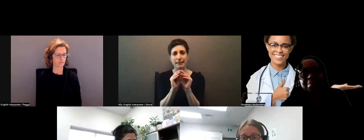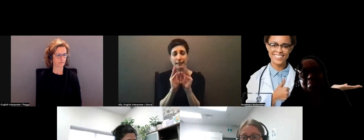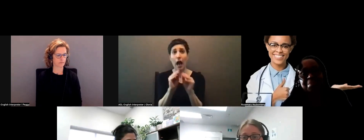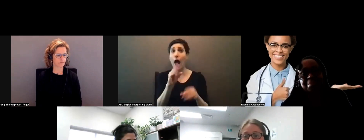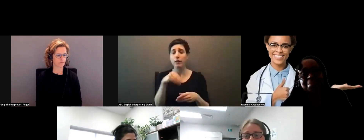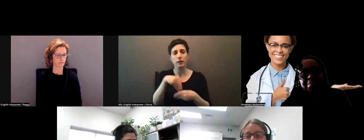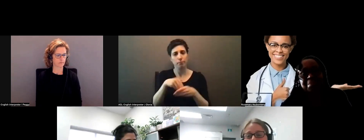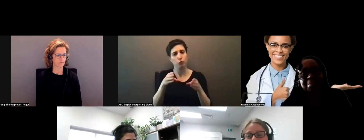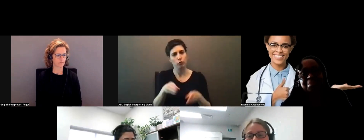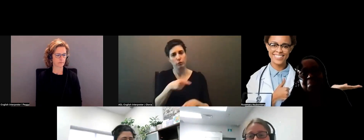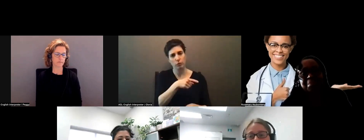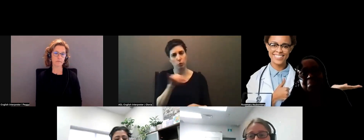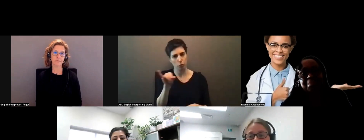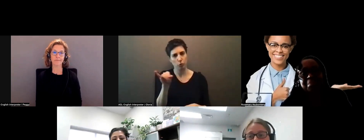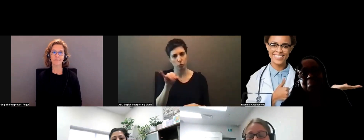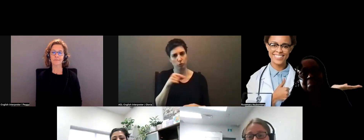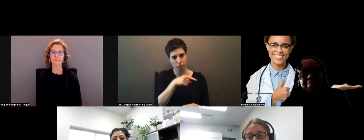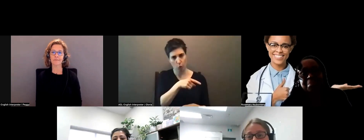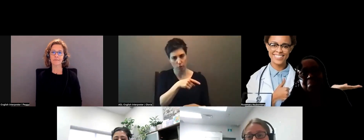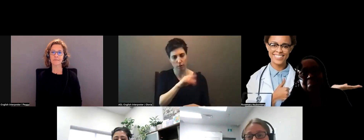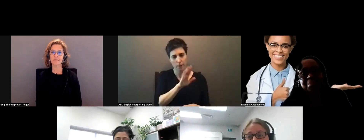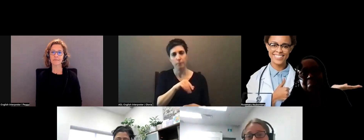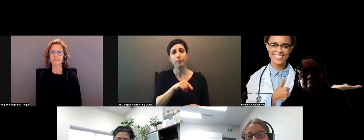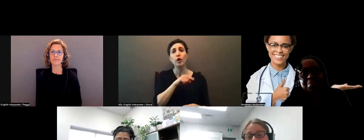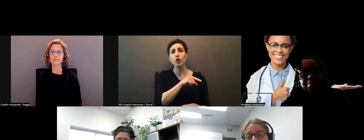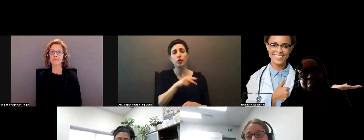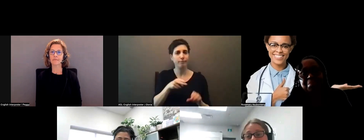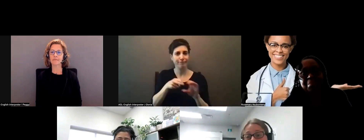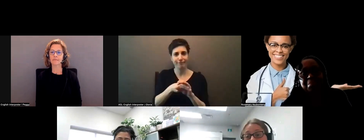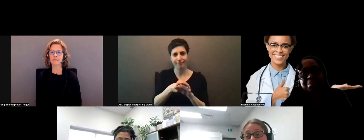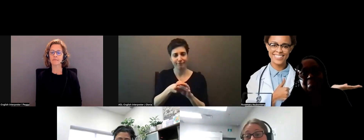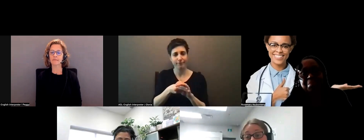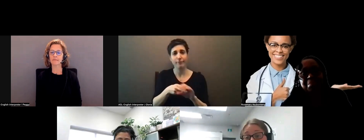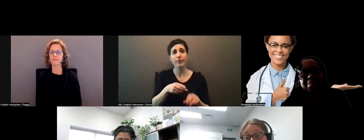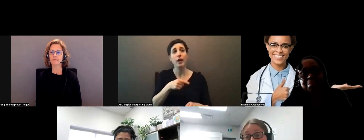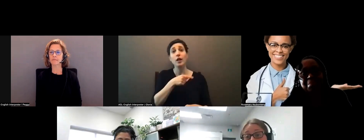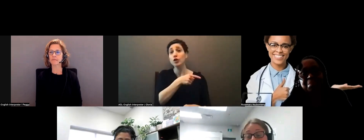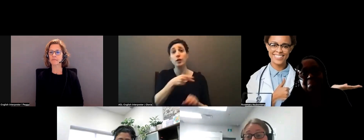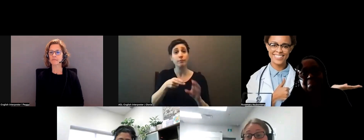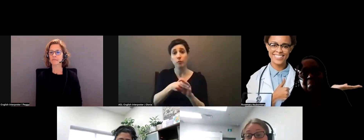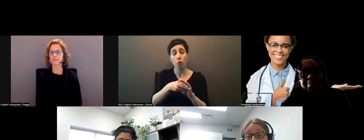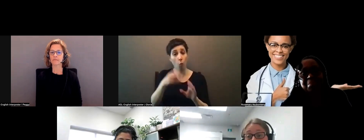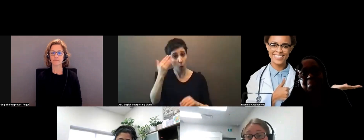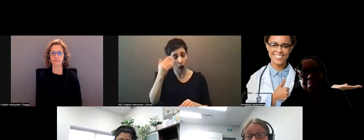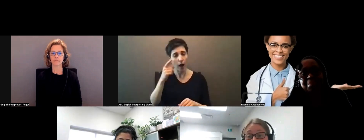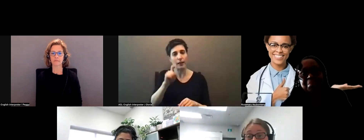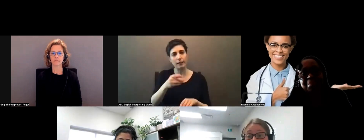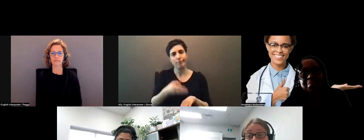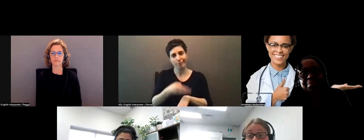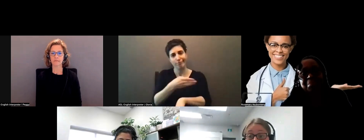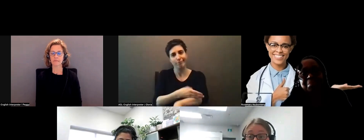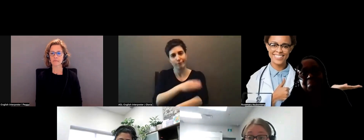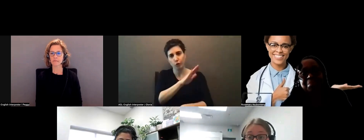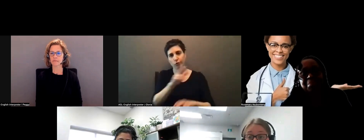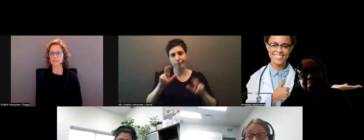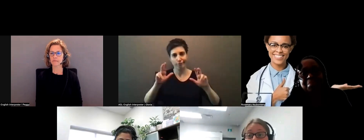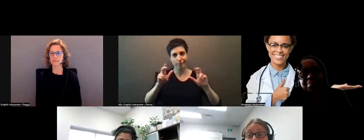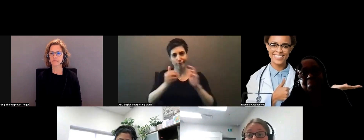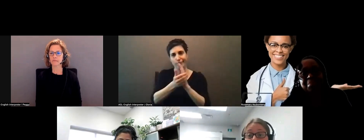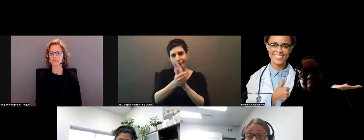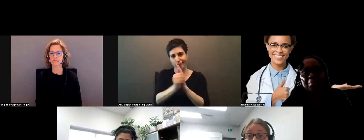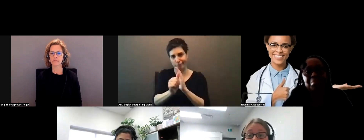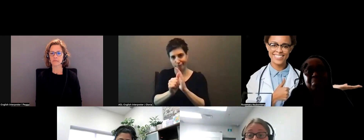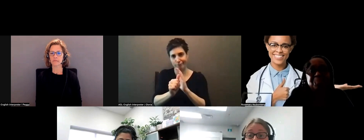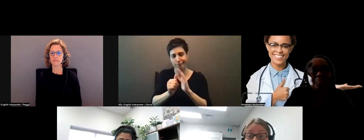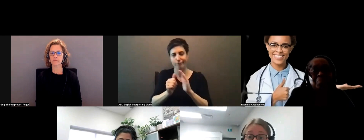in-person learner. Rosemary joined us because she needed help to improve her digital literacy skills to